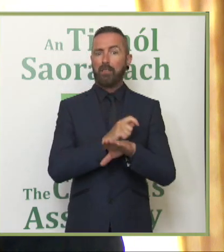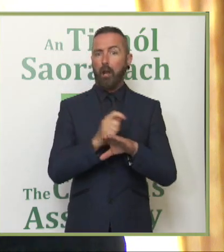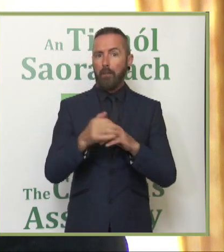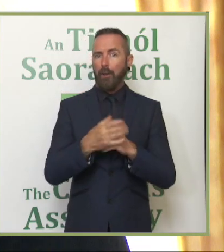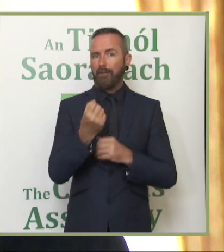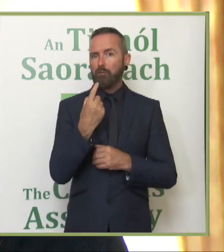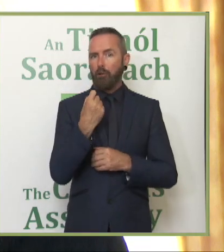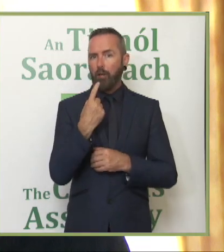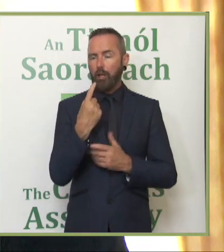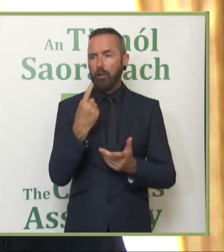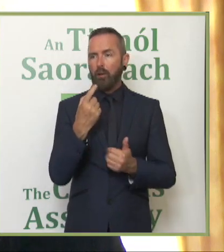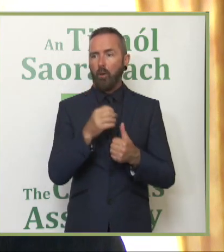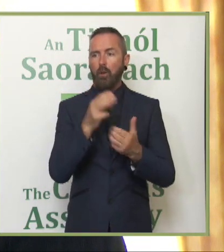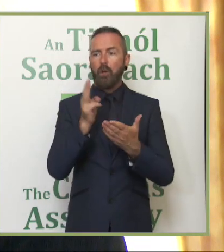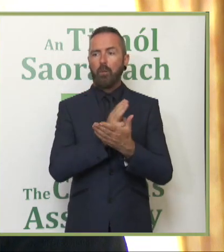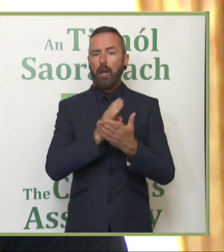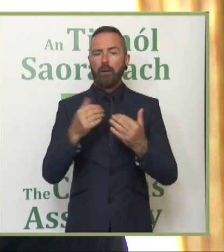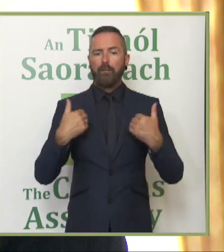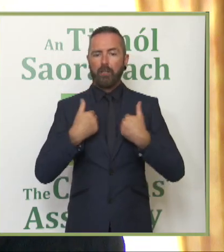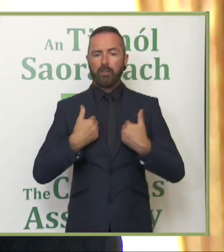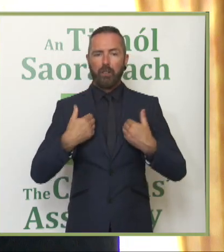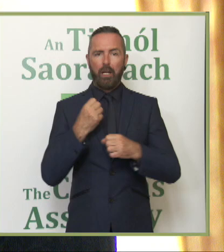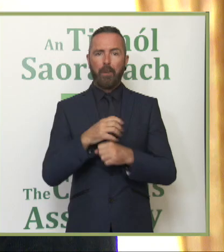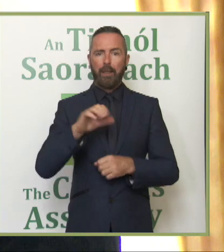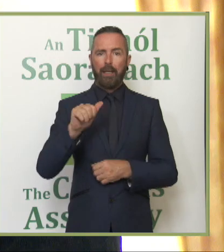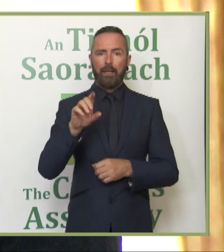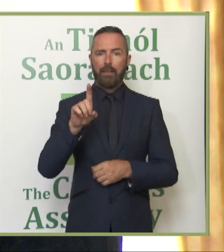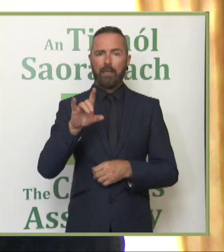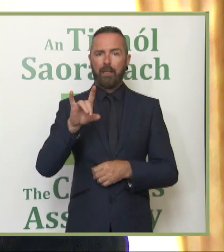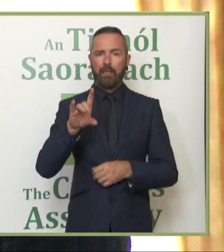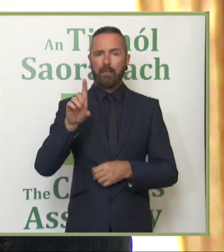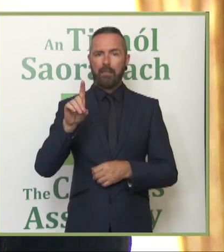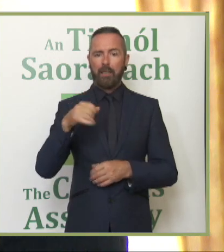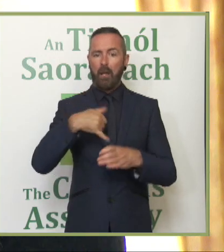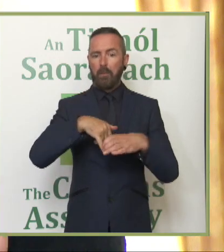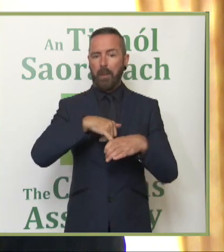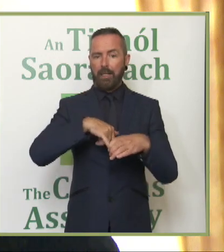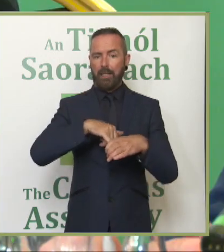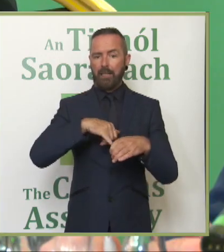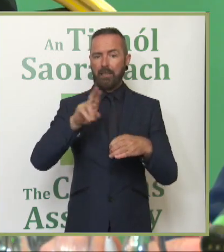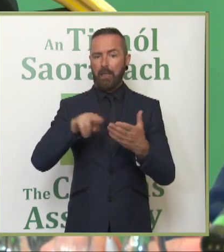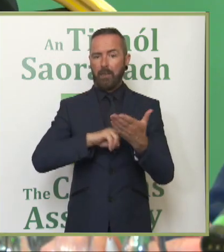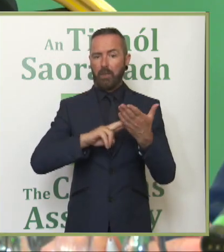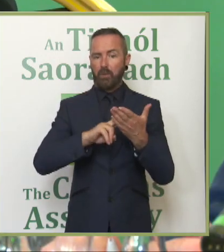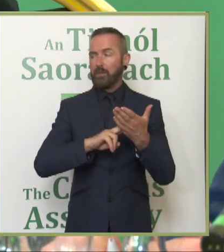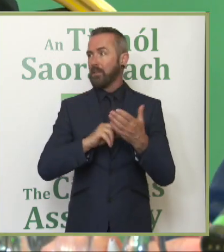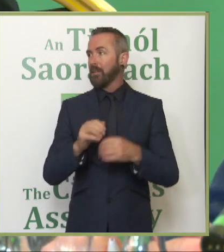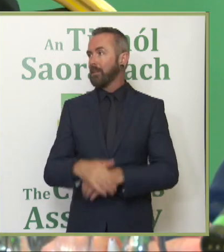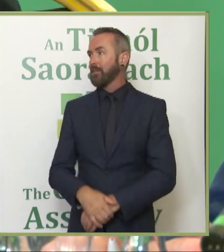other part of the concerning is the ADHD medication that could be. Because I know it's something you're passionate